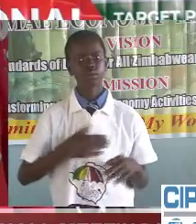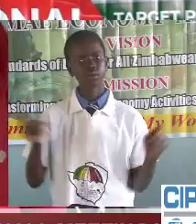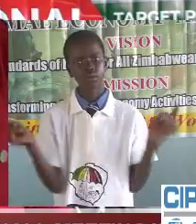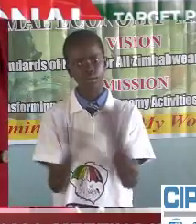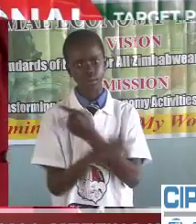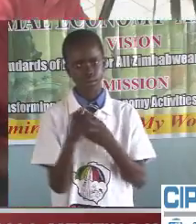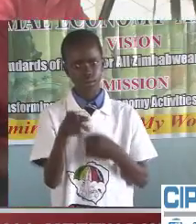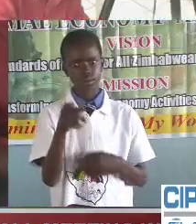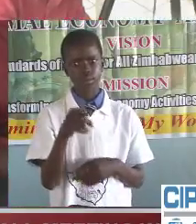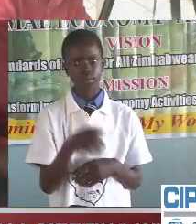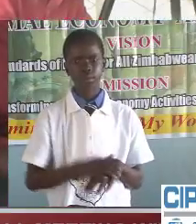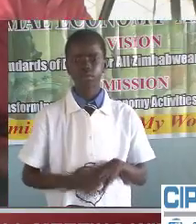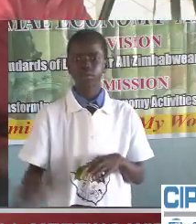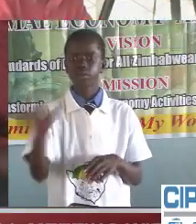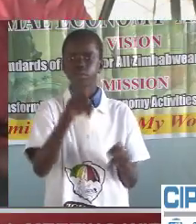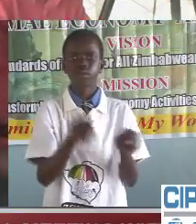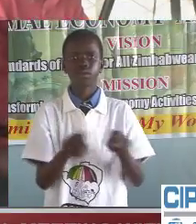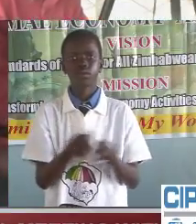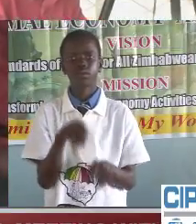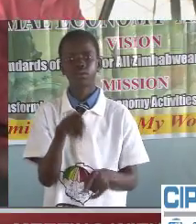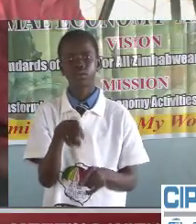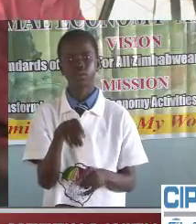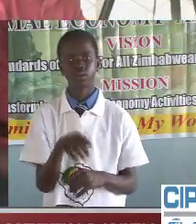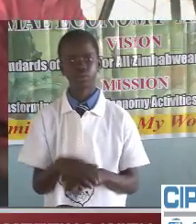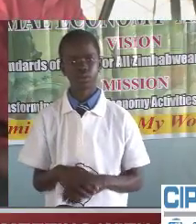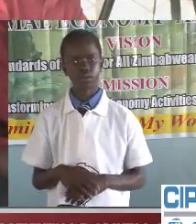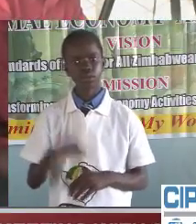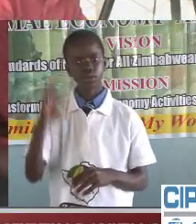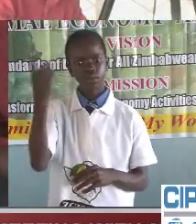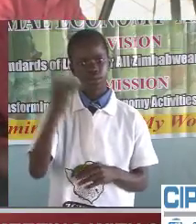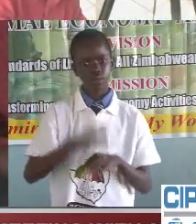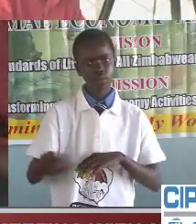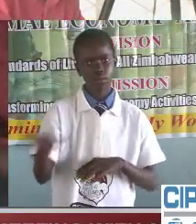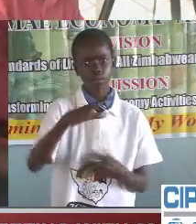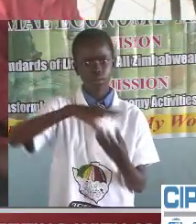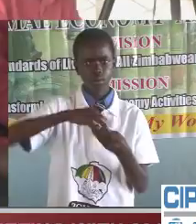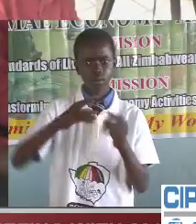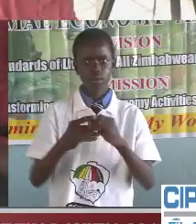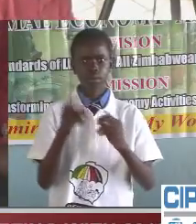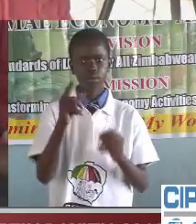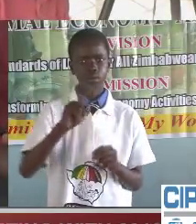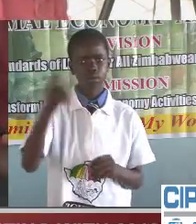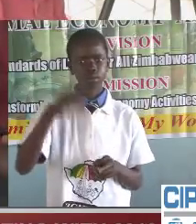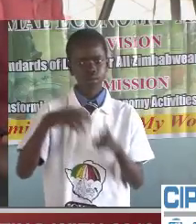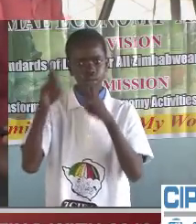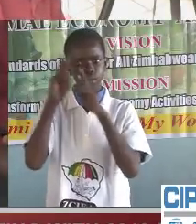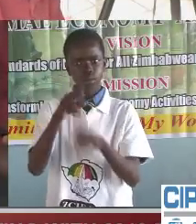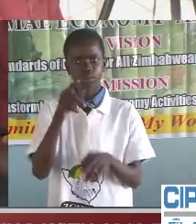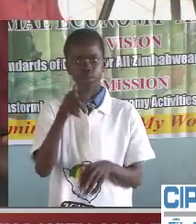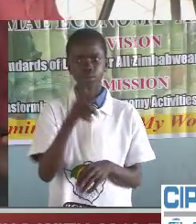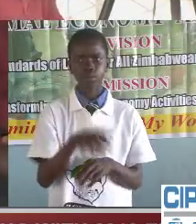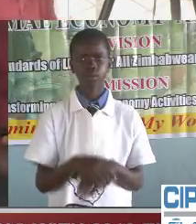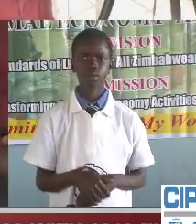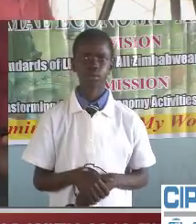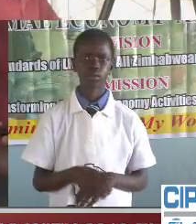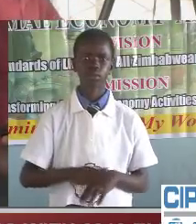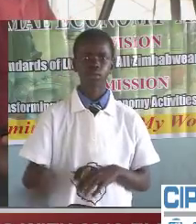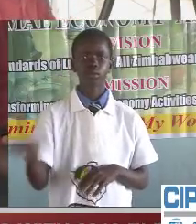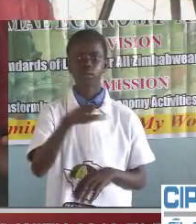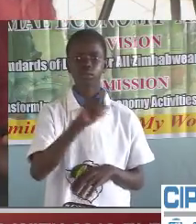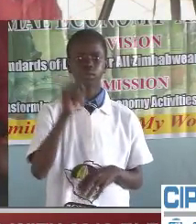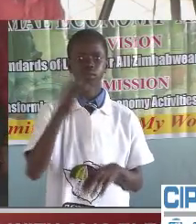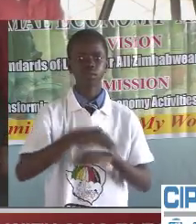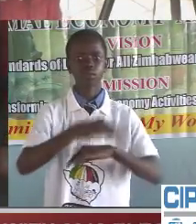izvozvo tisu vanhu vacho, because we make up almost 95% or more of the